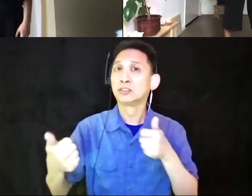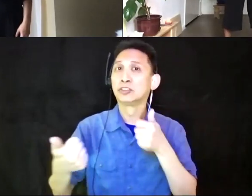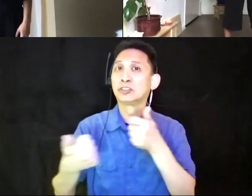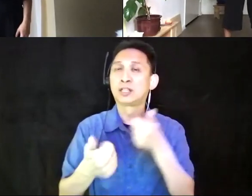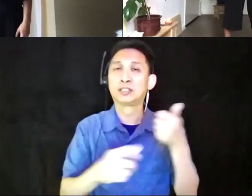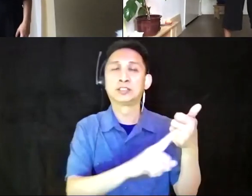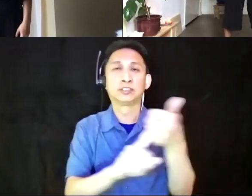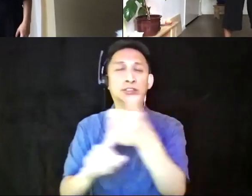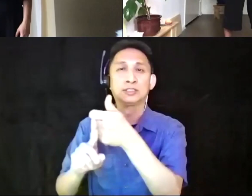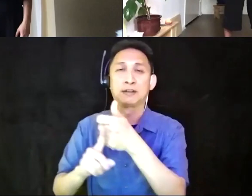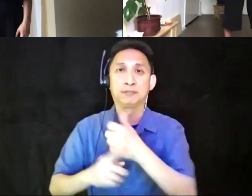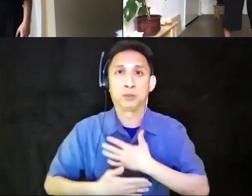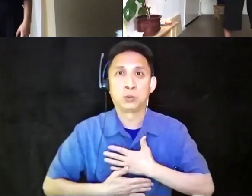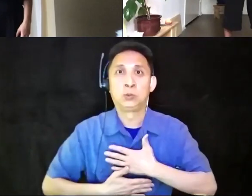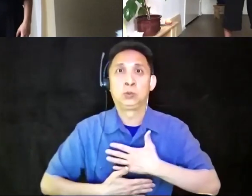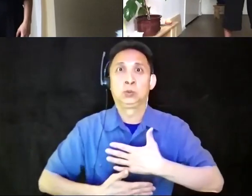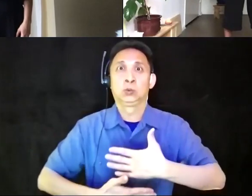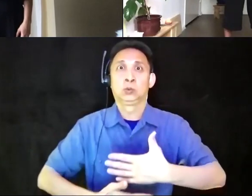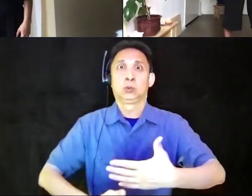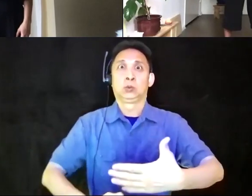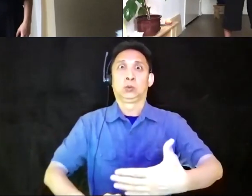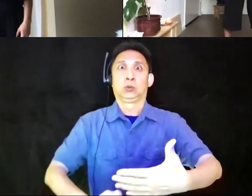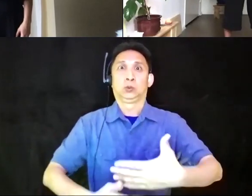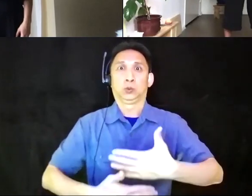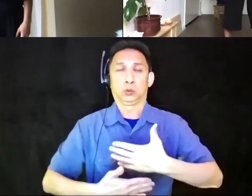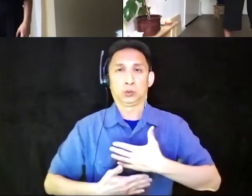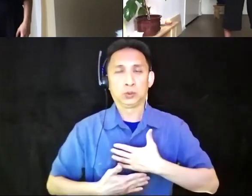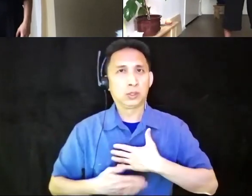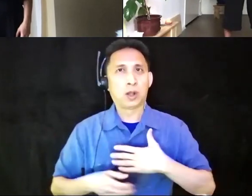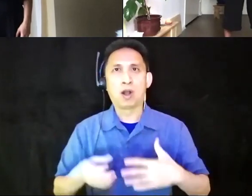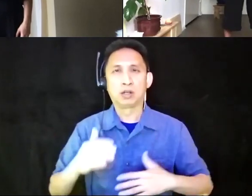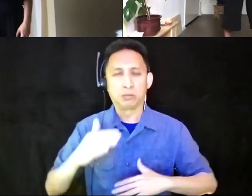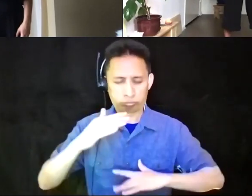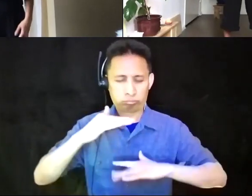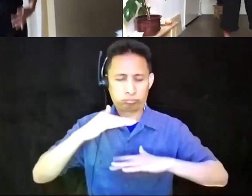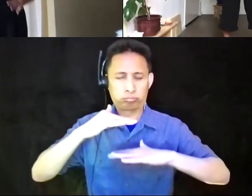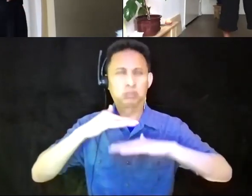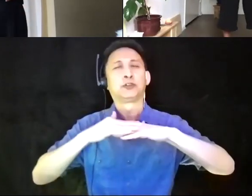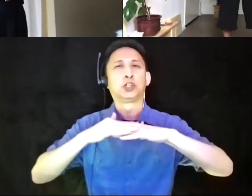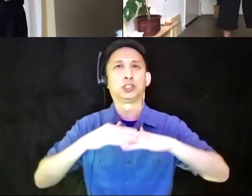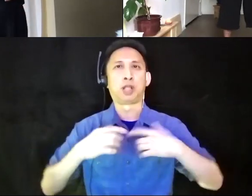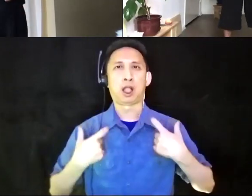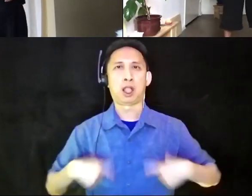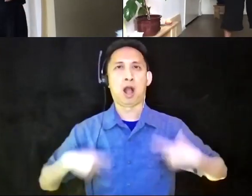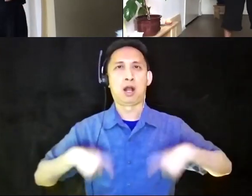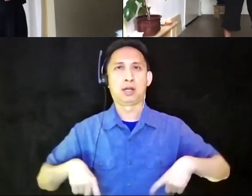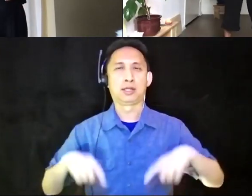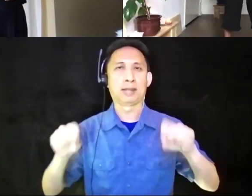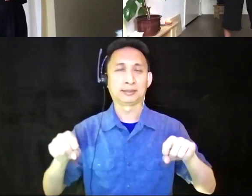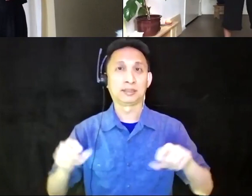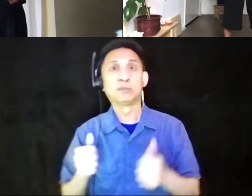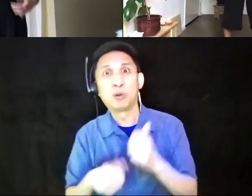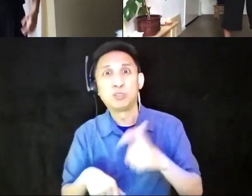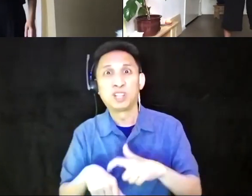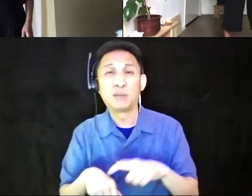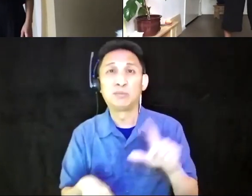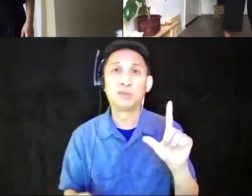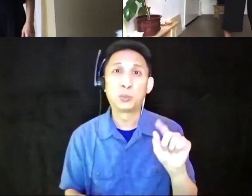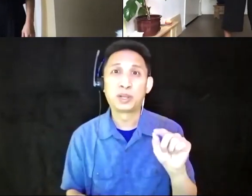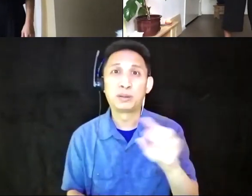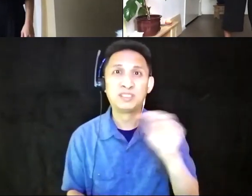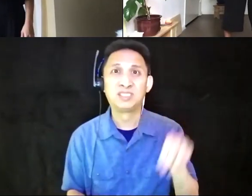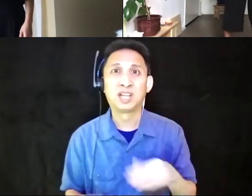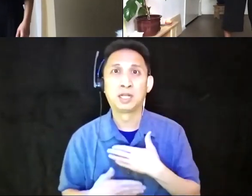lungs capacity. We normally only use 20% of our lungs capacity. So we take 3 breaths in through the